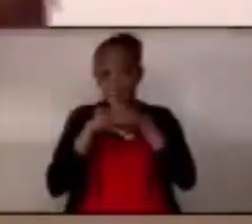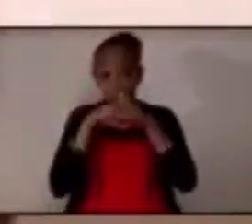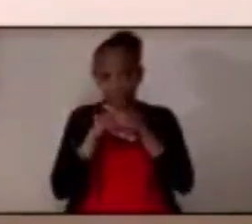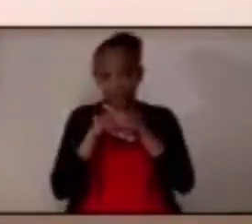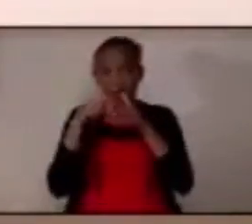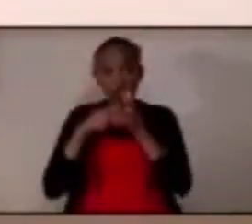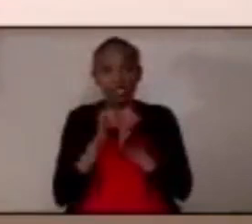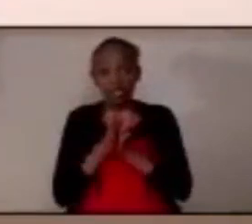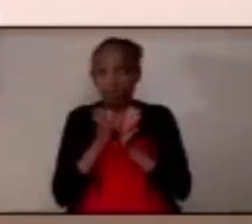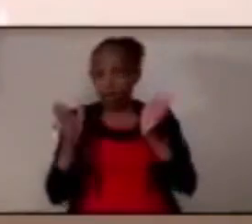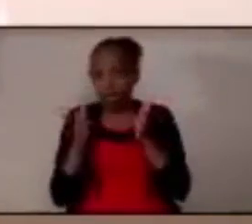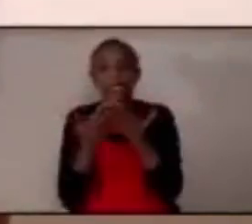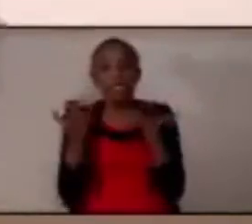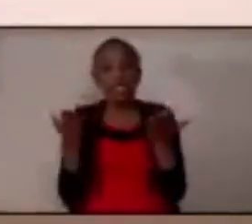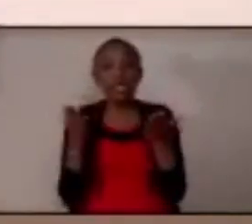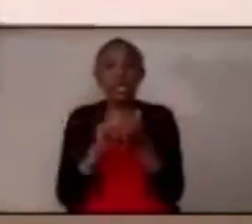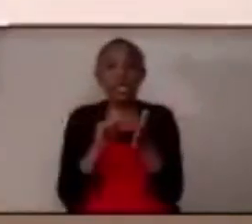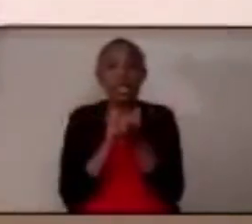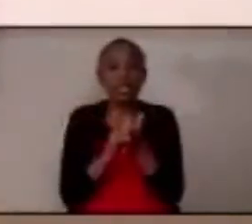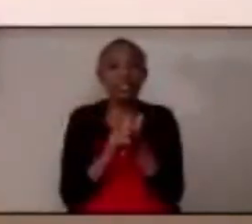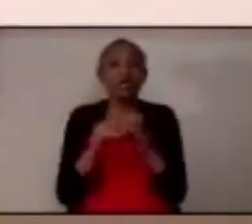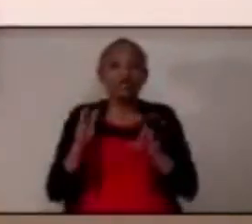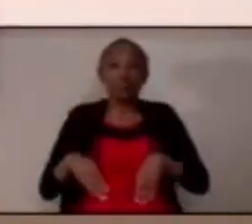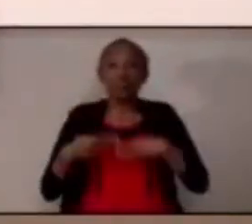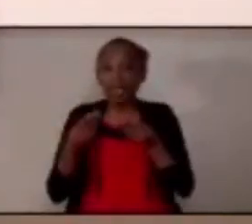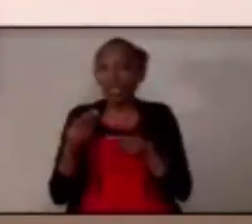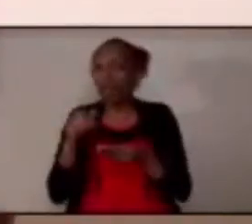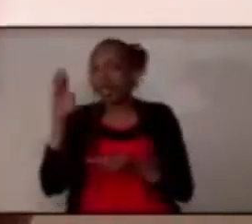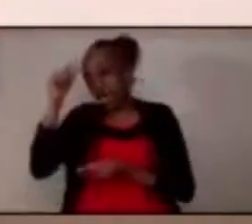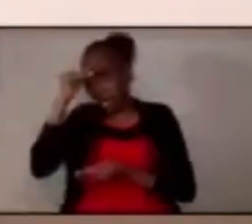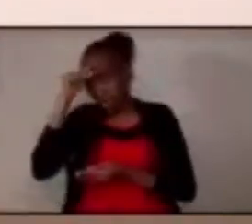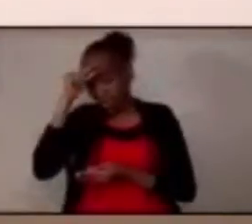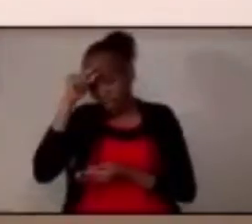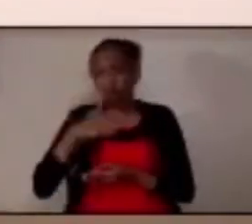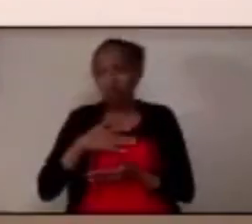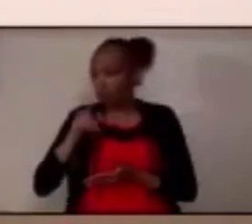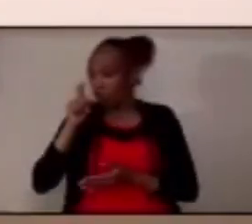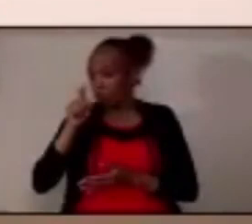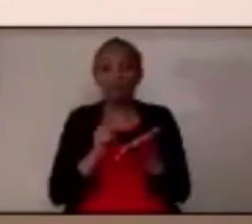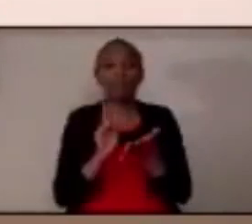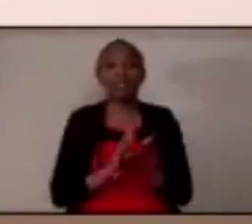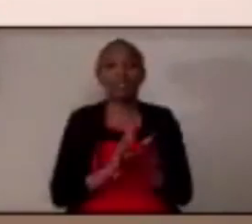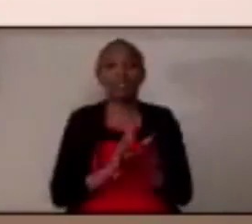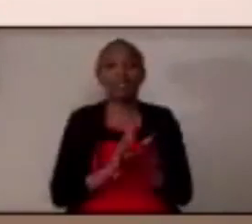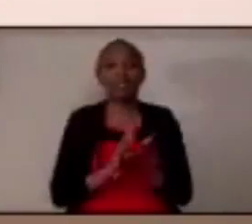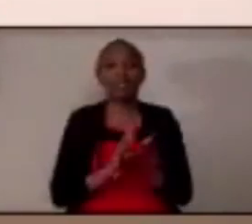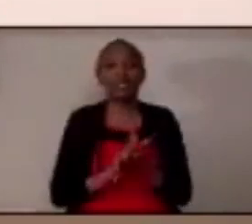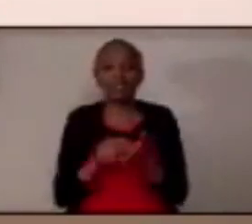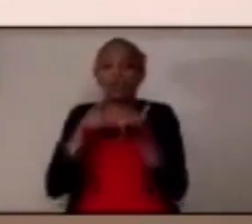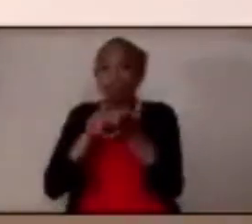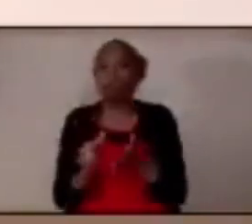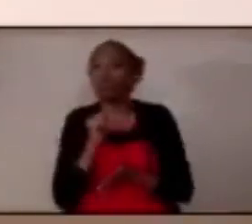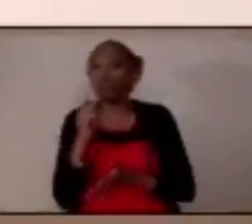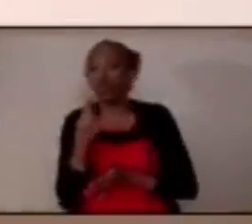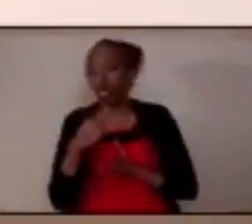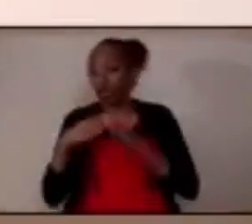a public good and that should have been provided by the government, I have to pay for it. And that payment is not only going